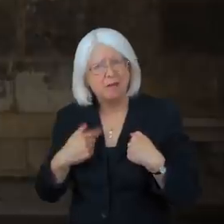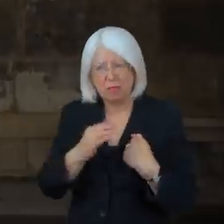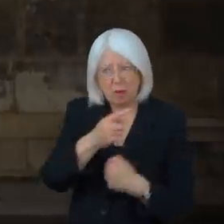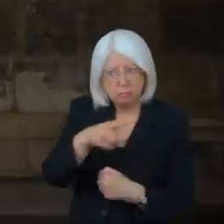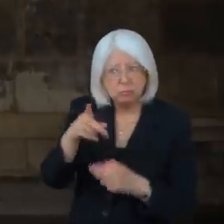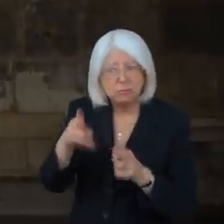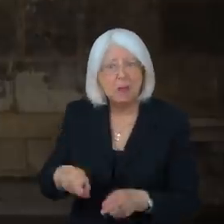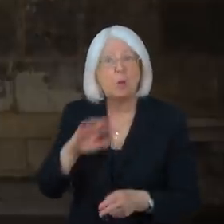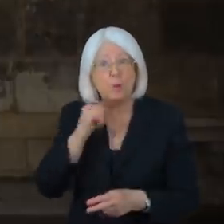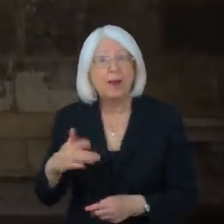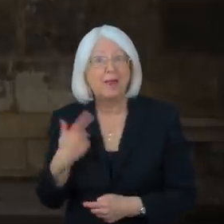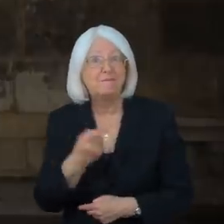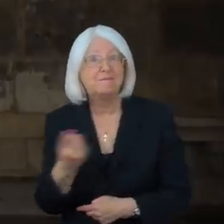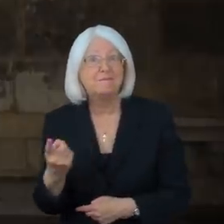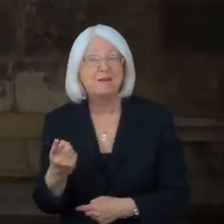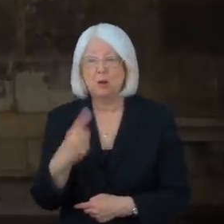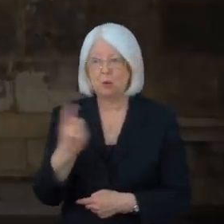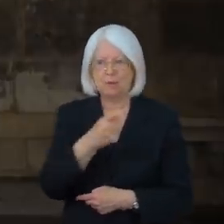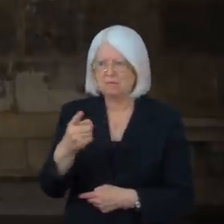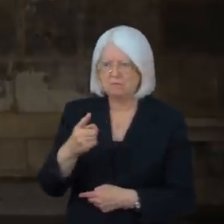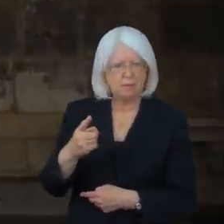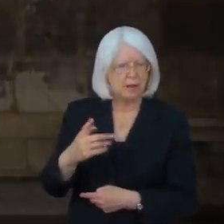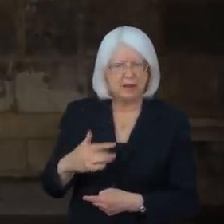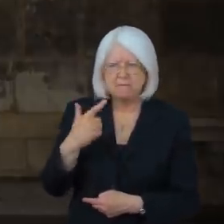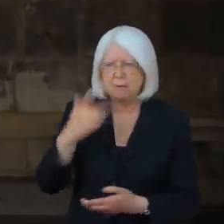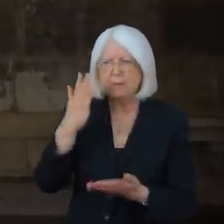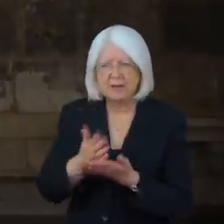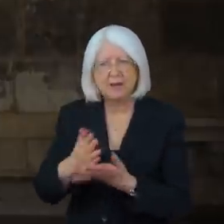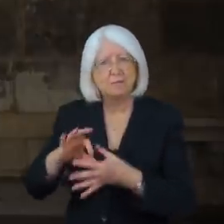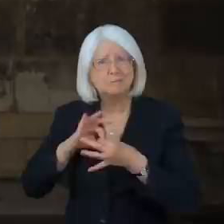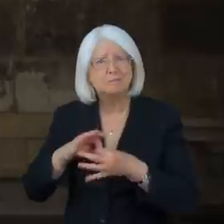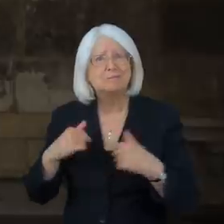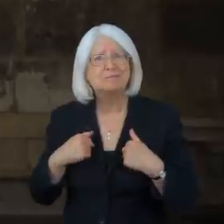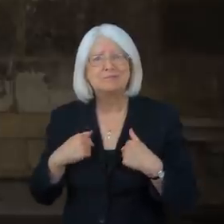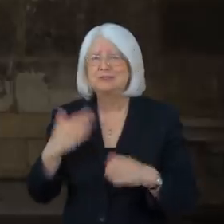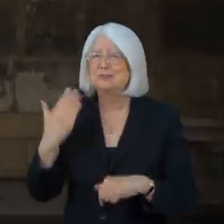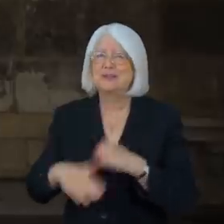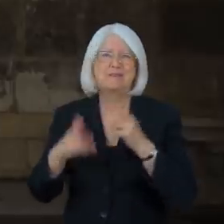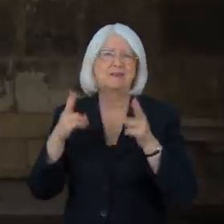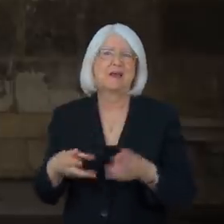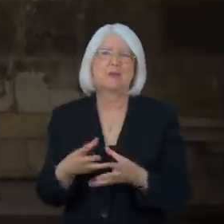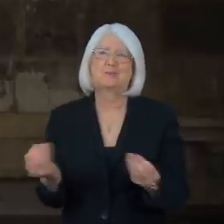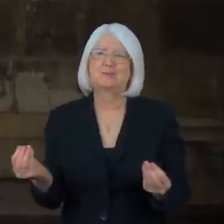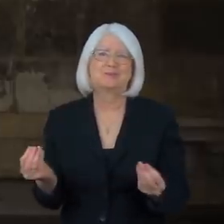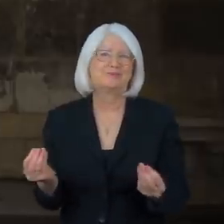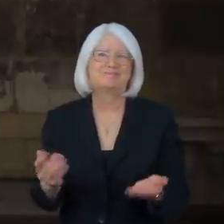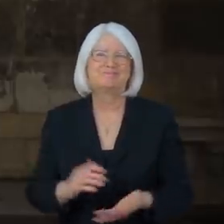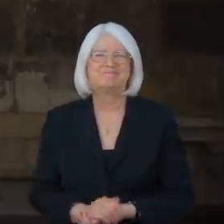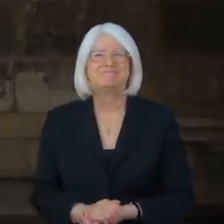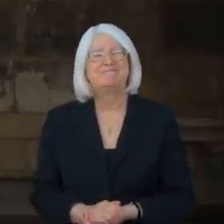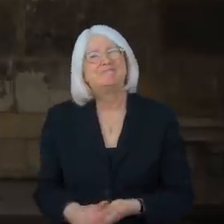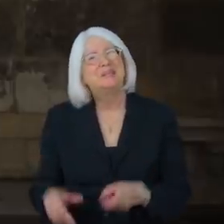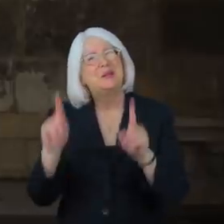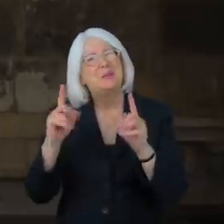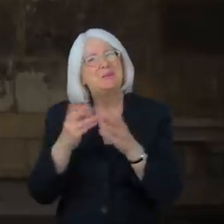he live. And whoever lives and believes in me shall never die." May